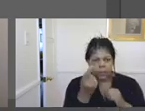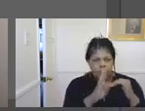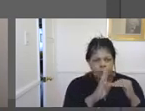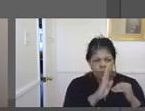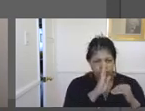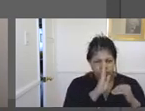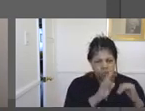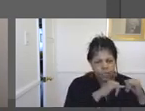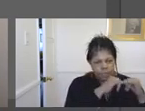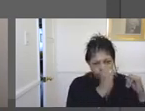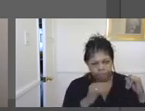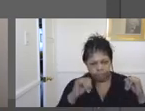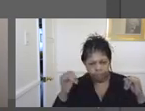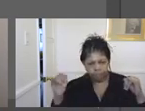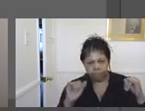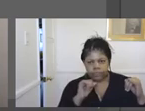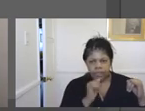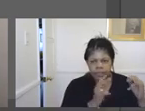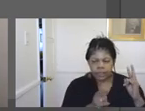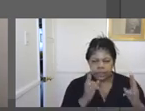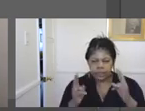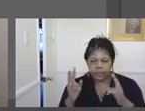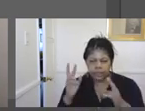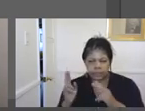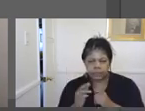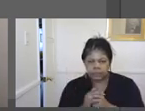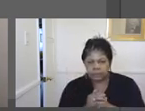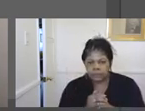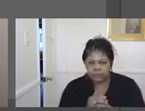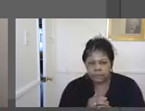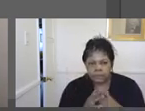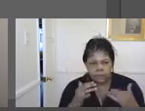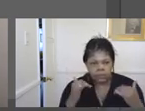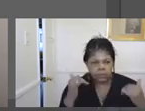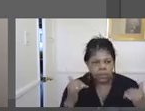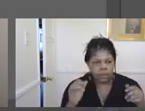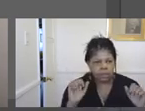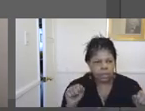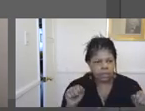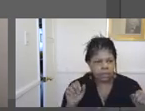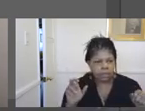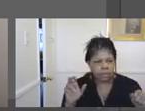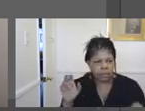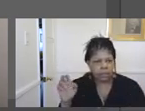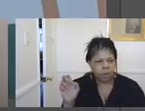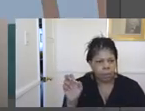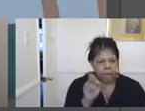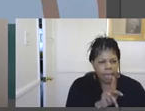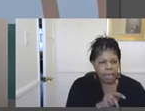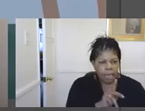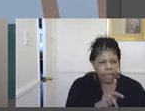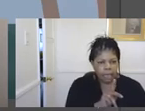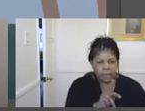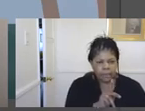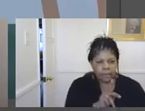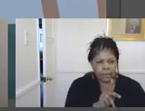anyway, this gives us a preview, and that's really kind of nice. Now what I can do is I can come back in. Let me go back over here.